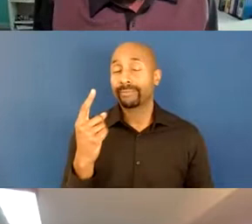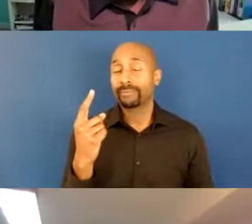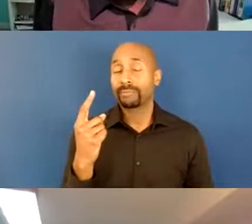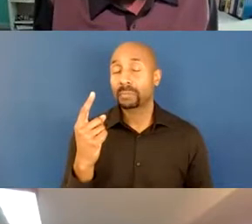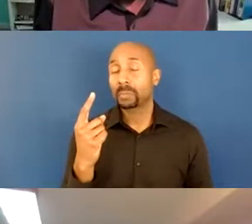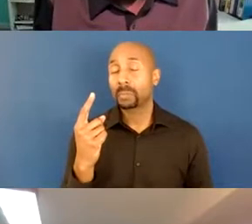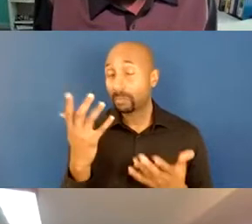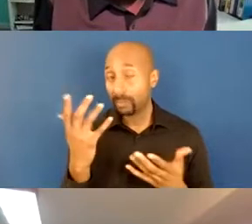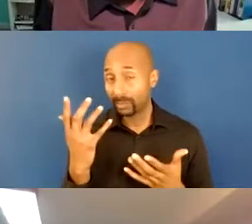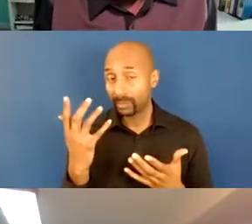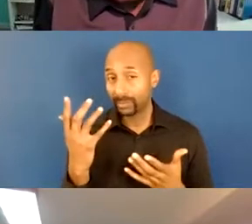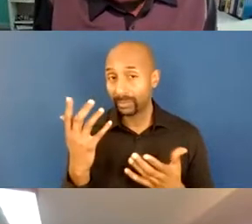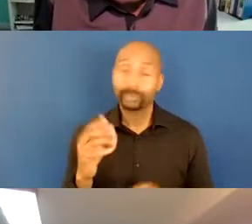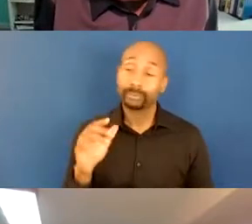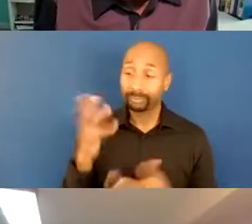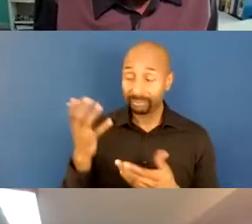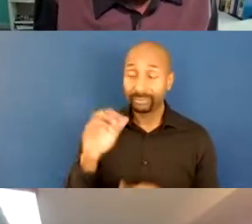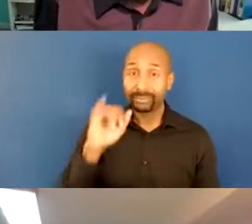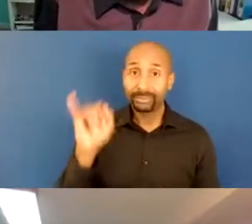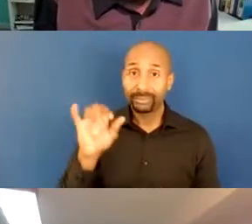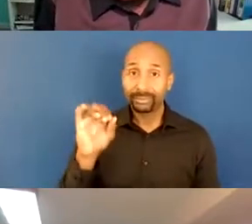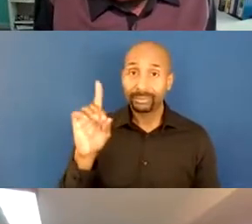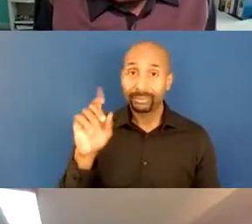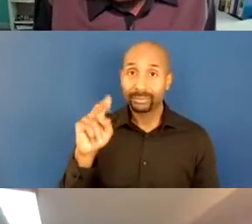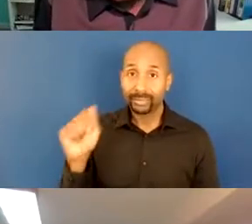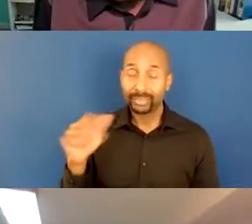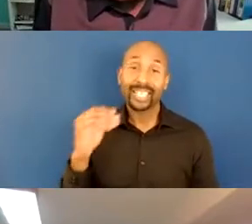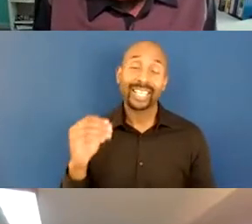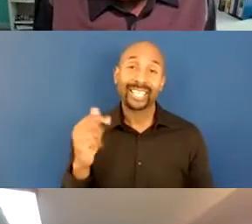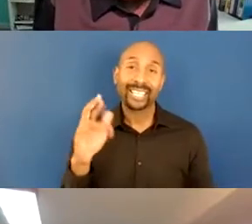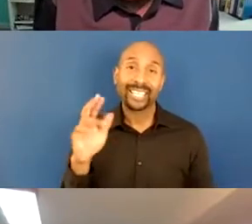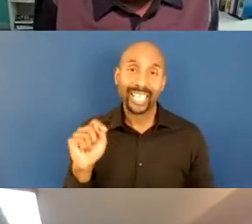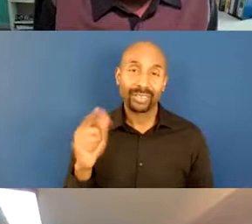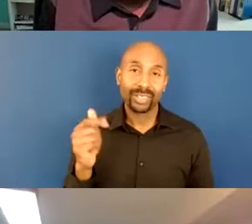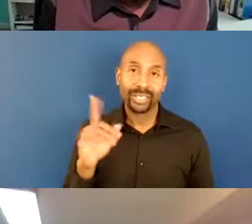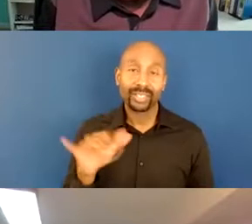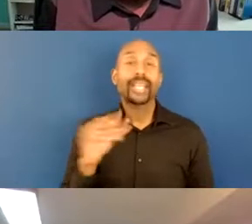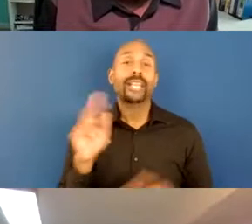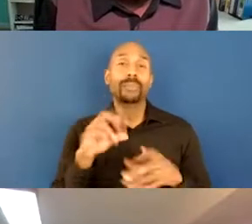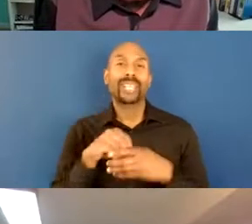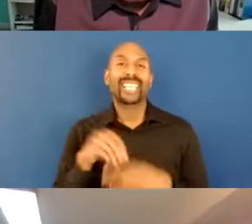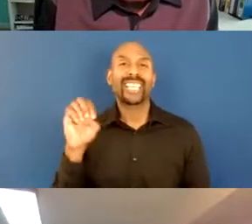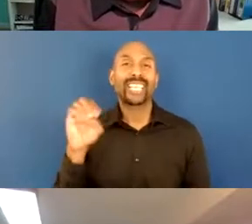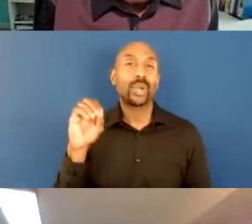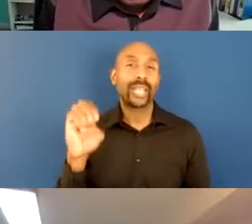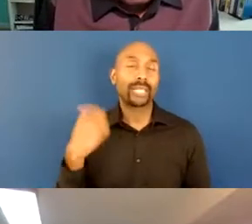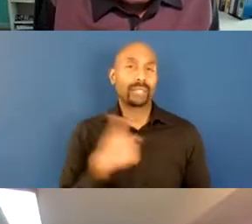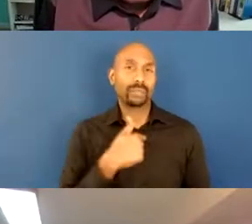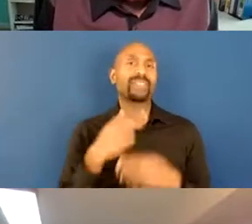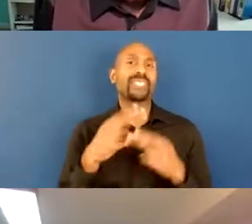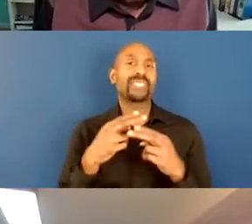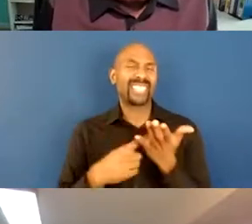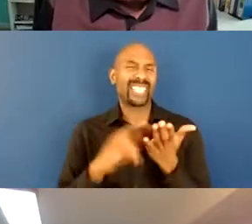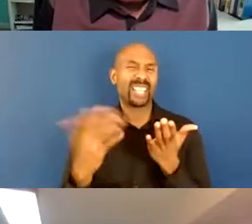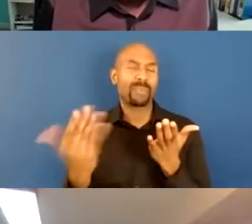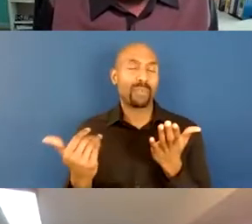And I know Jordana and Garrett Grady and people in EOE, we have talked about this before, and I want to